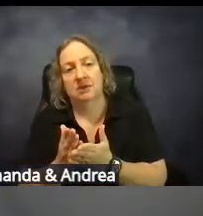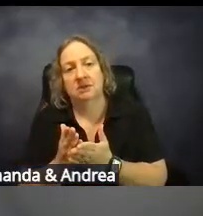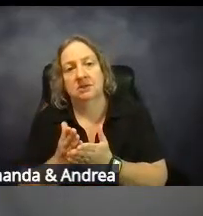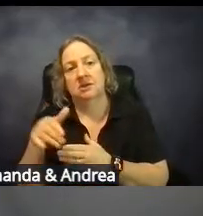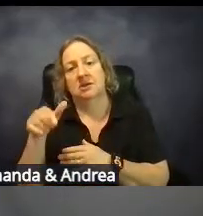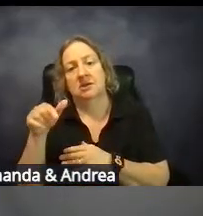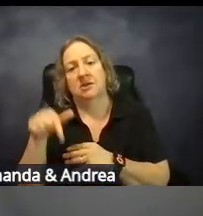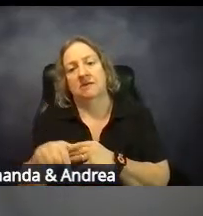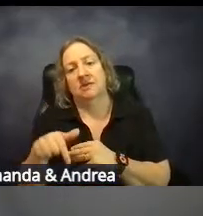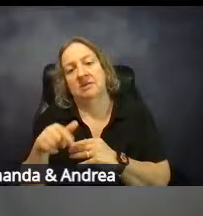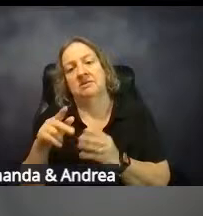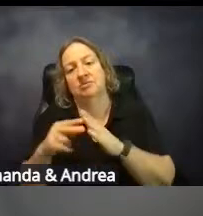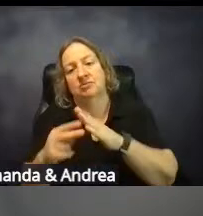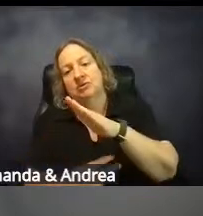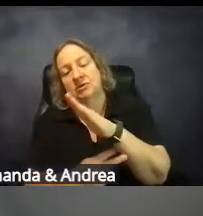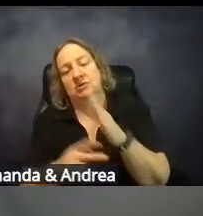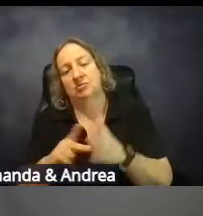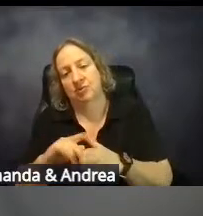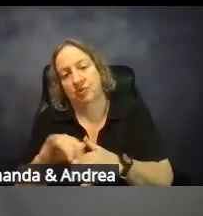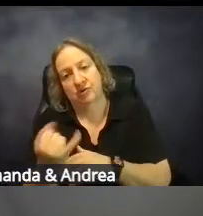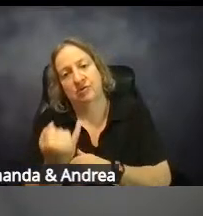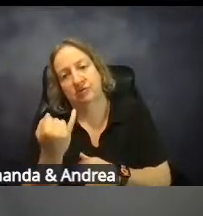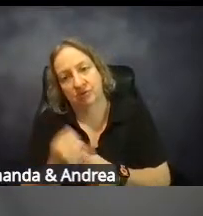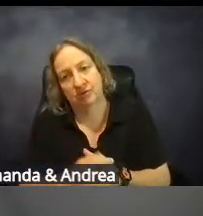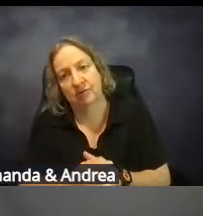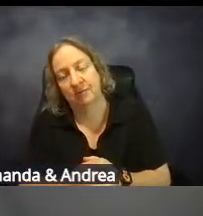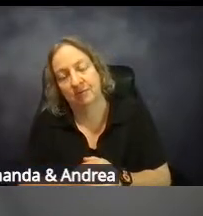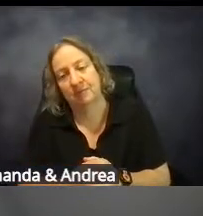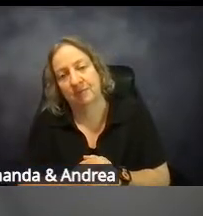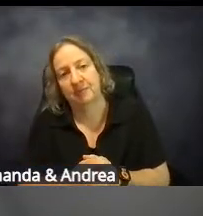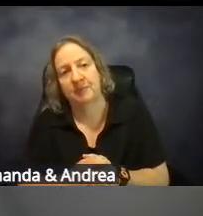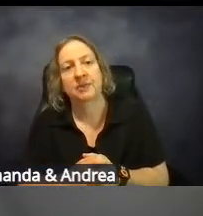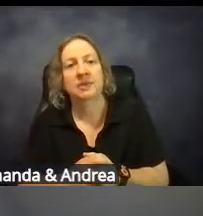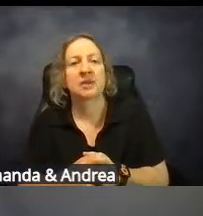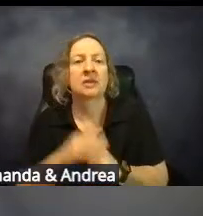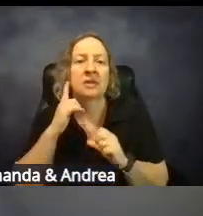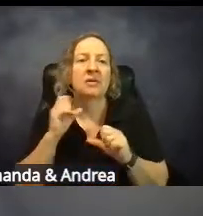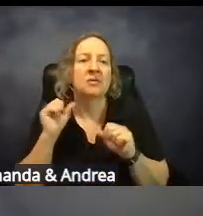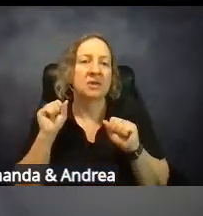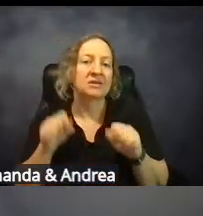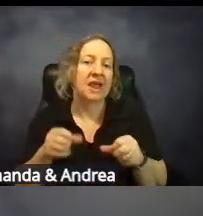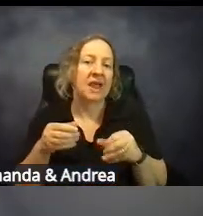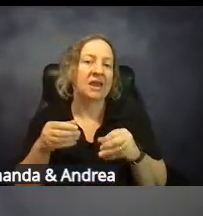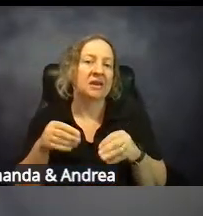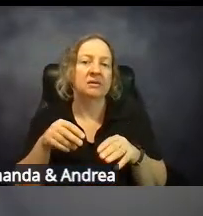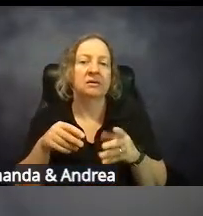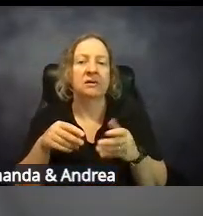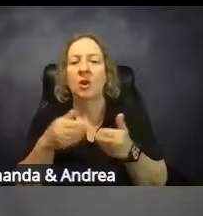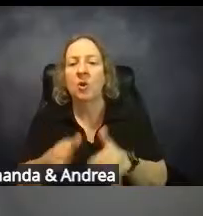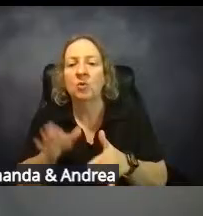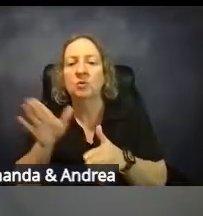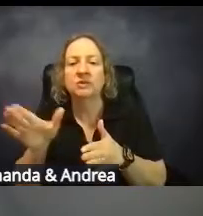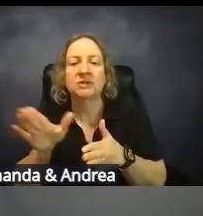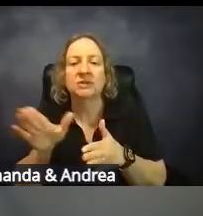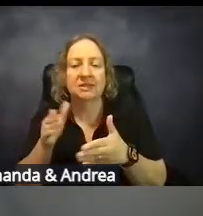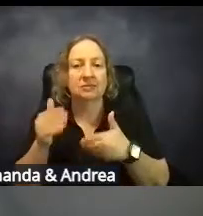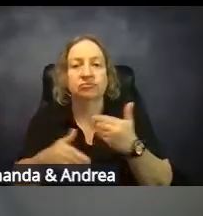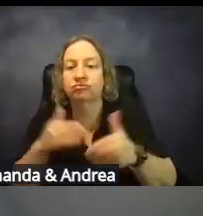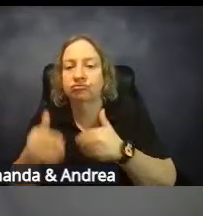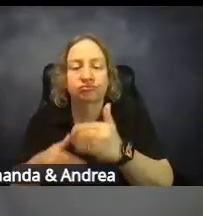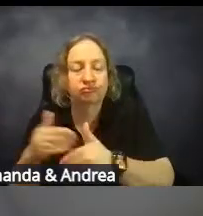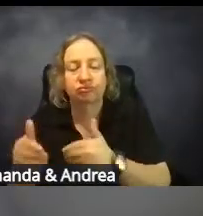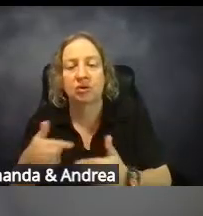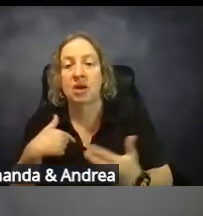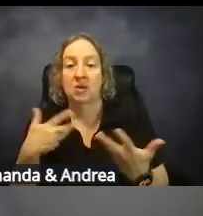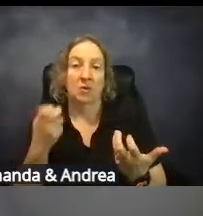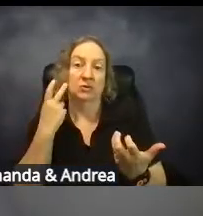particular bridge project, because it certainly can lose its momentum. And I would like to